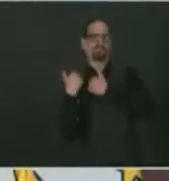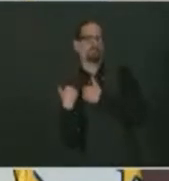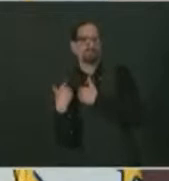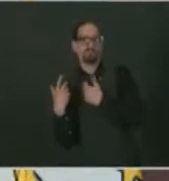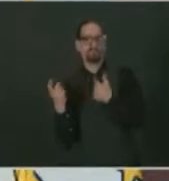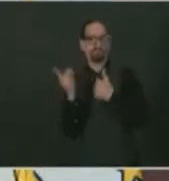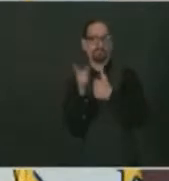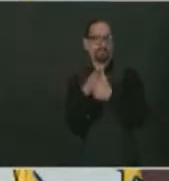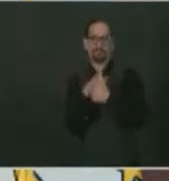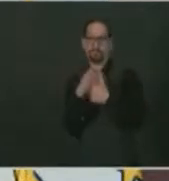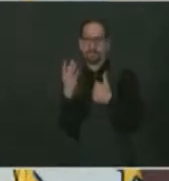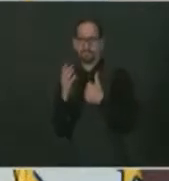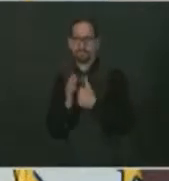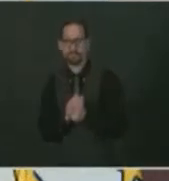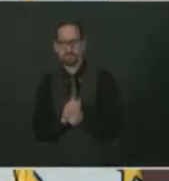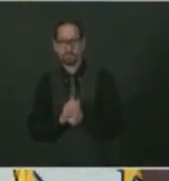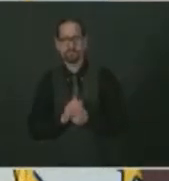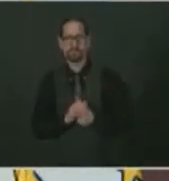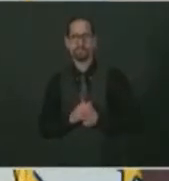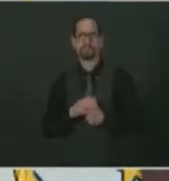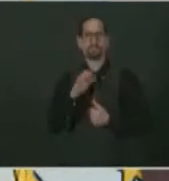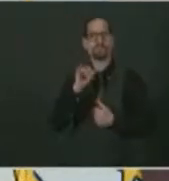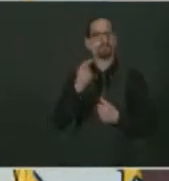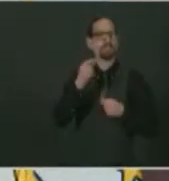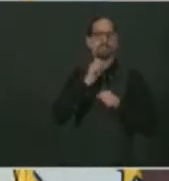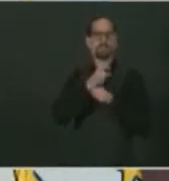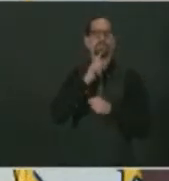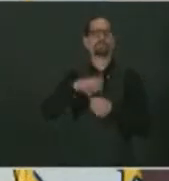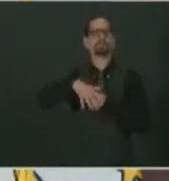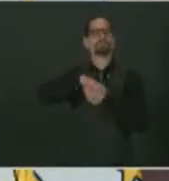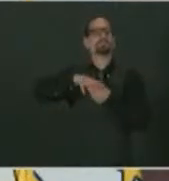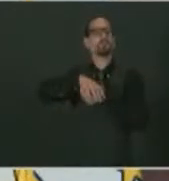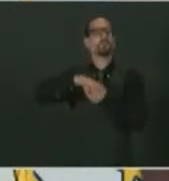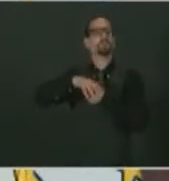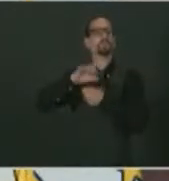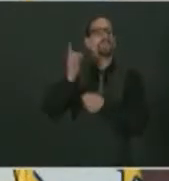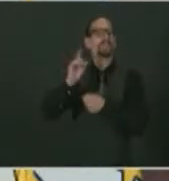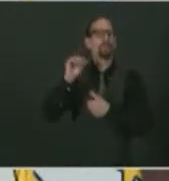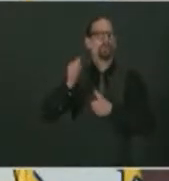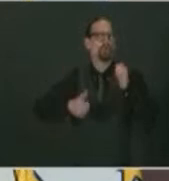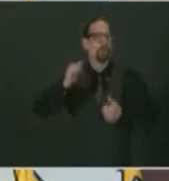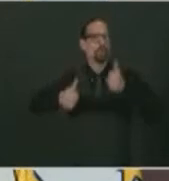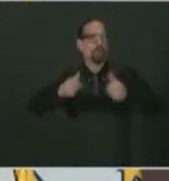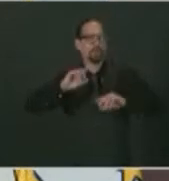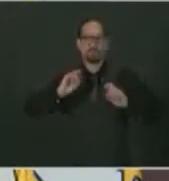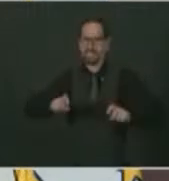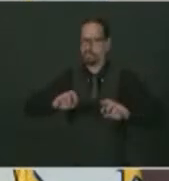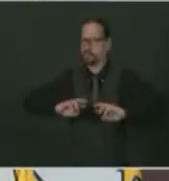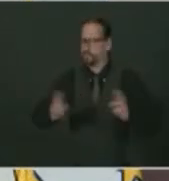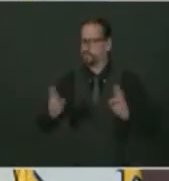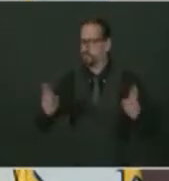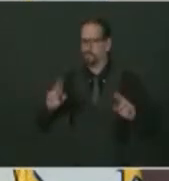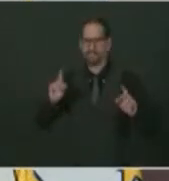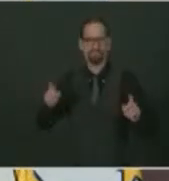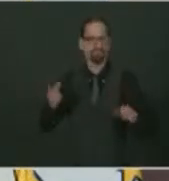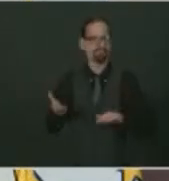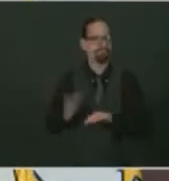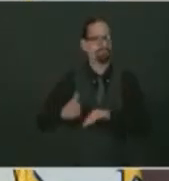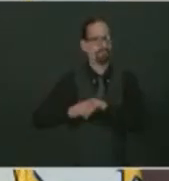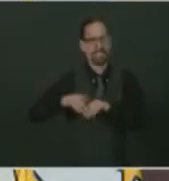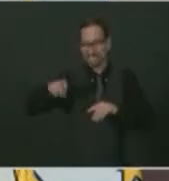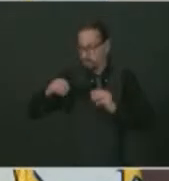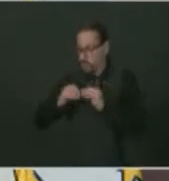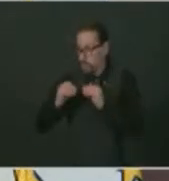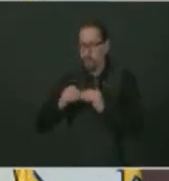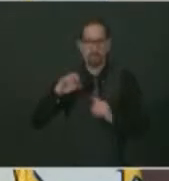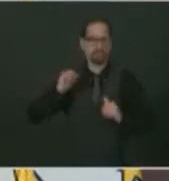continue expanding our capacity so we're able to administer vaccine as quickly as it comes into Rhode Island. We're doing a great job on that